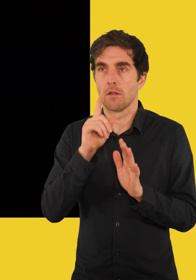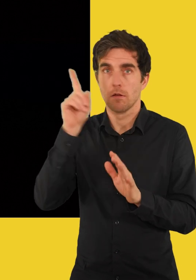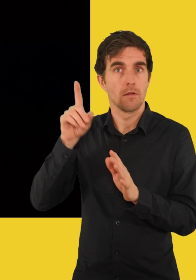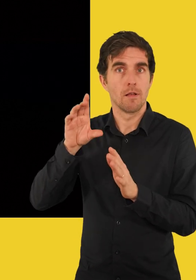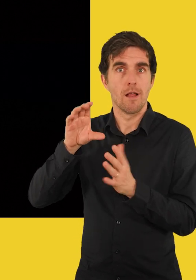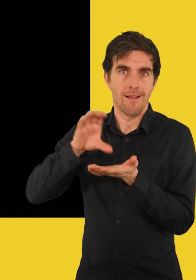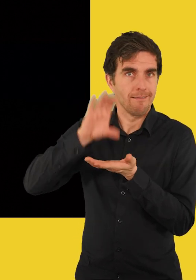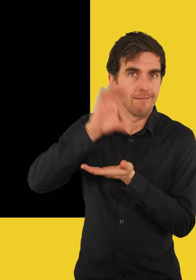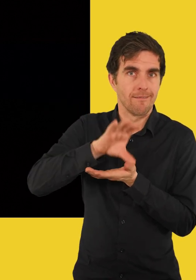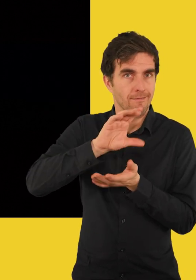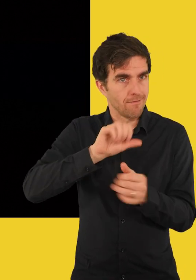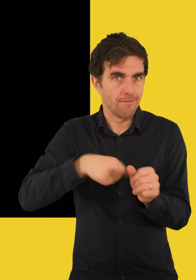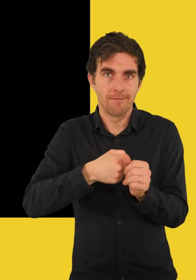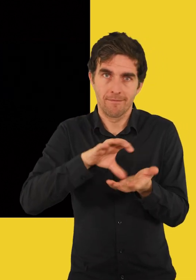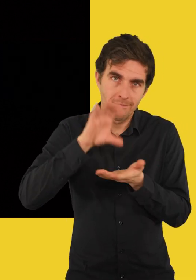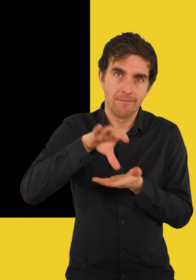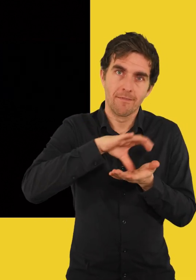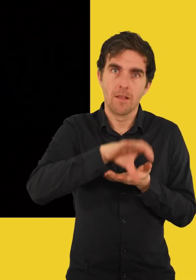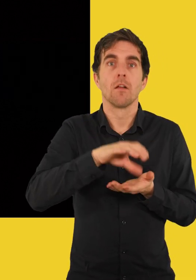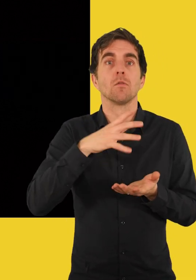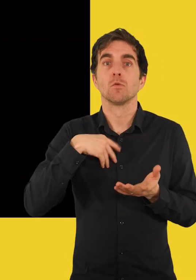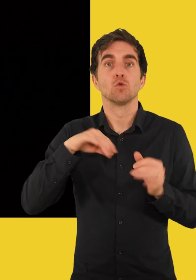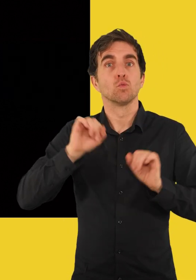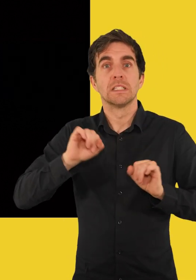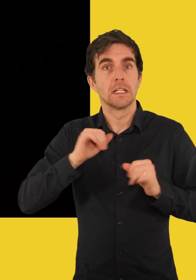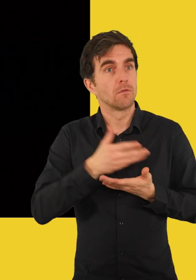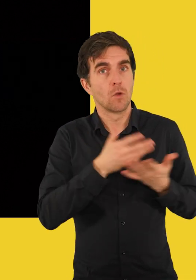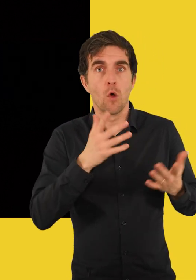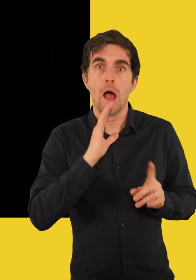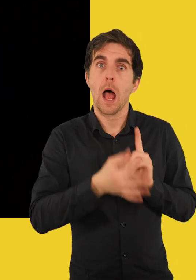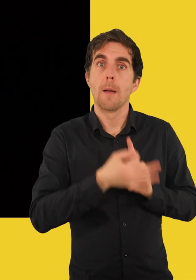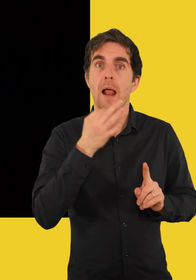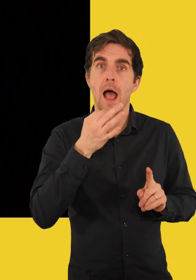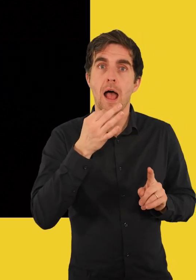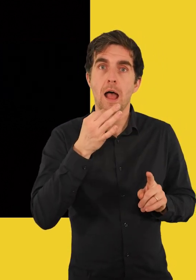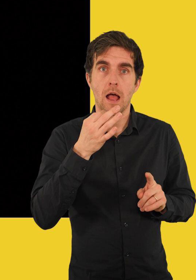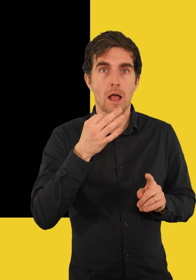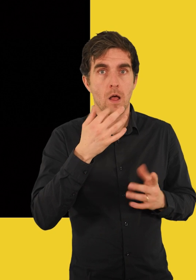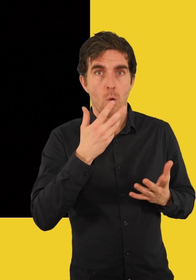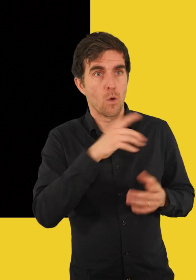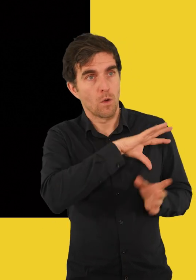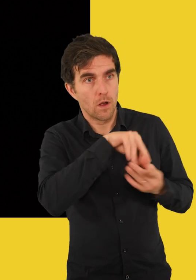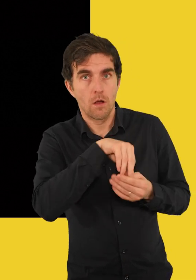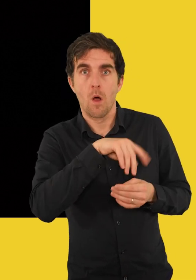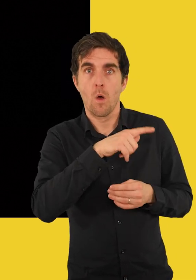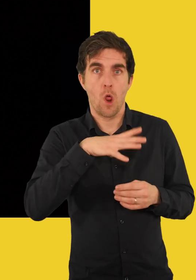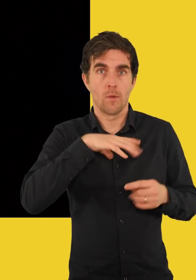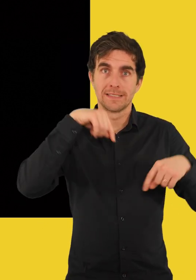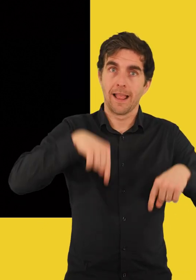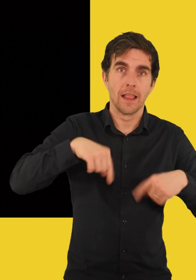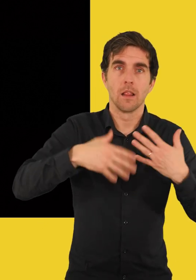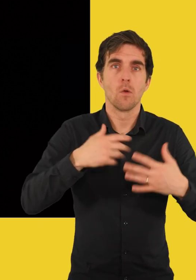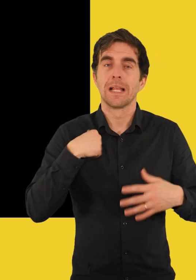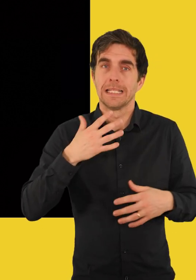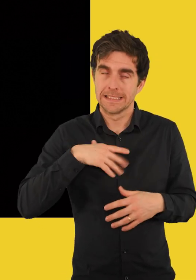philanthropy and investment that is accessible, that doesn't wait for folks to apply, to be experienced, or to already be in the